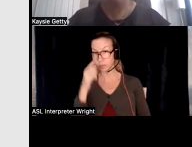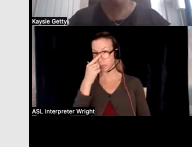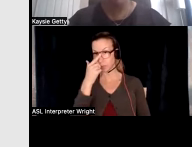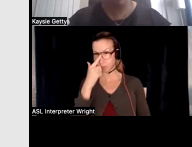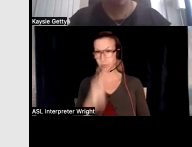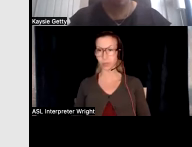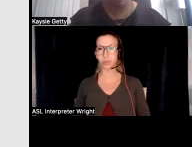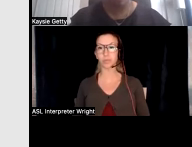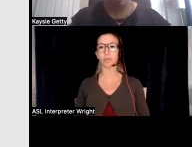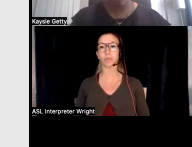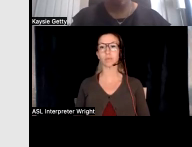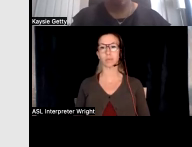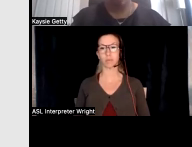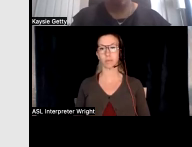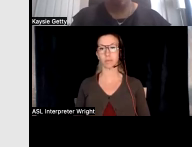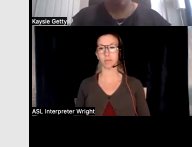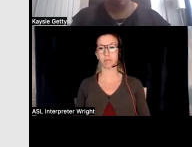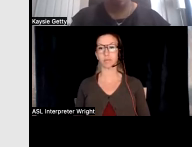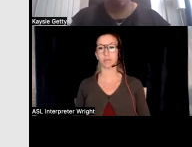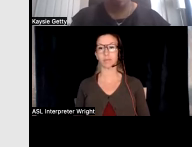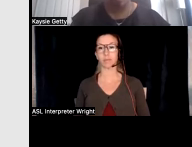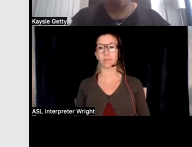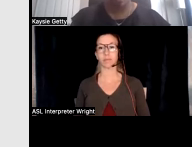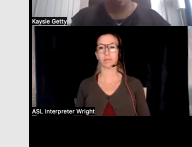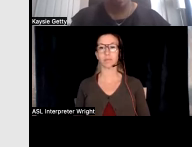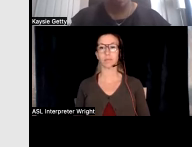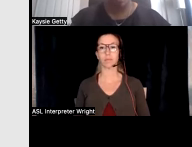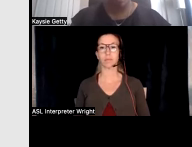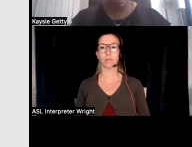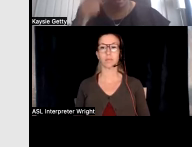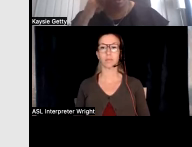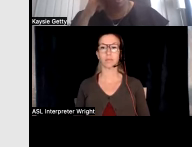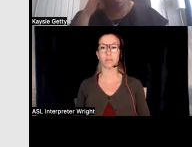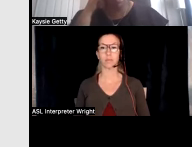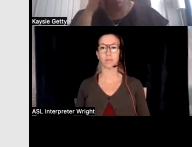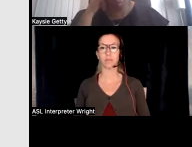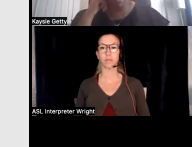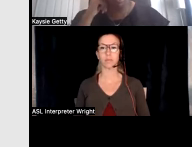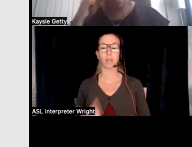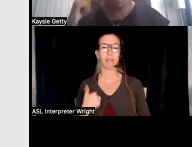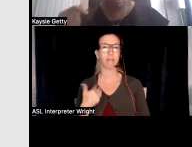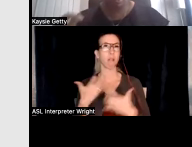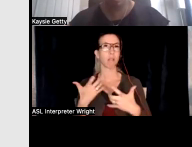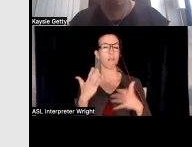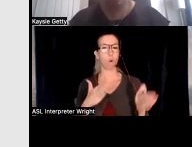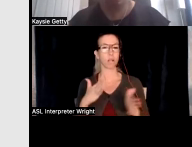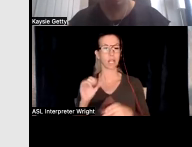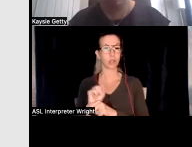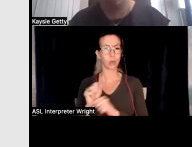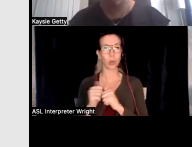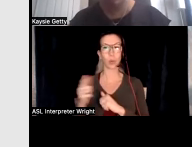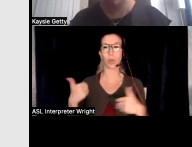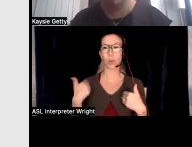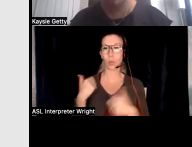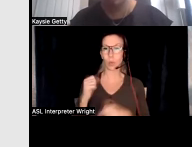values? well, I mean, I think, you know, I do a lot of organizing work with a lot of youth workers, a lot of